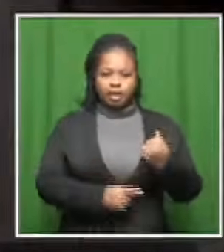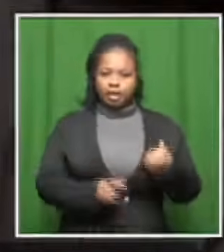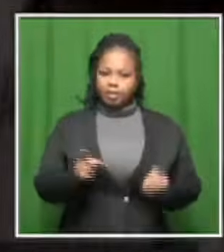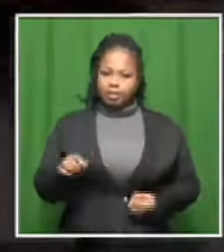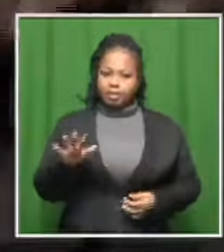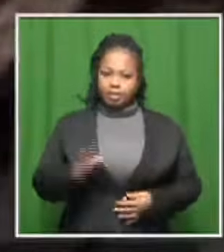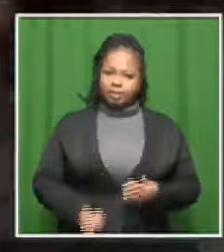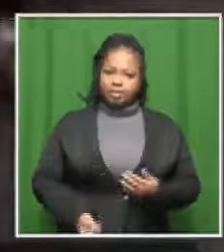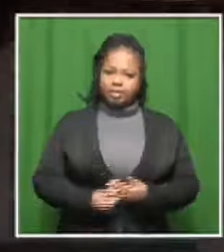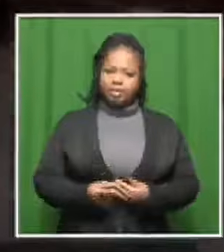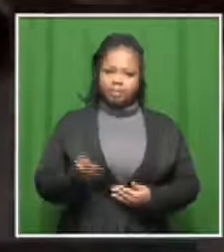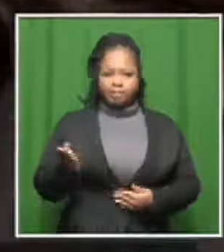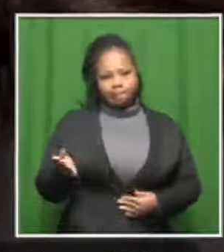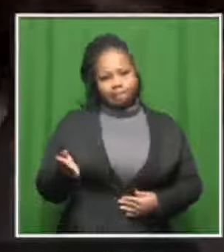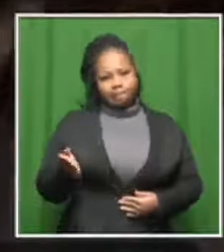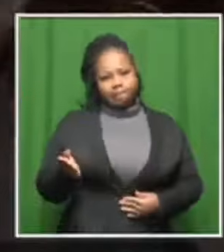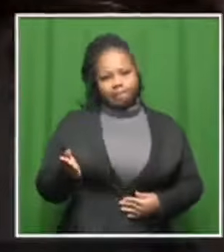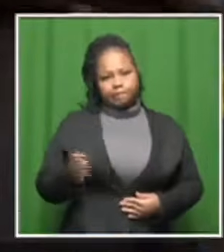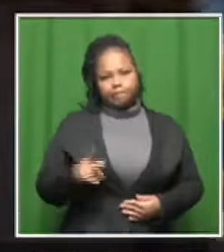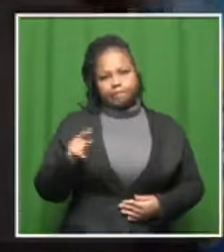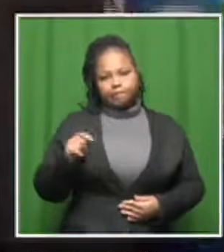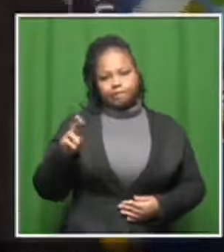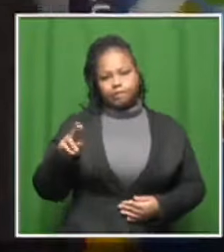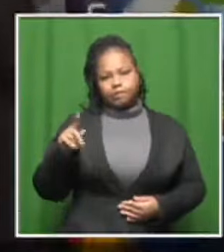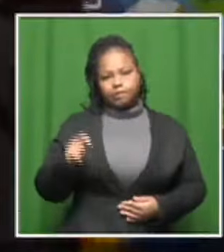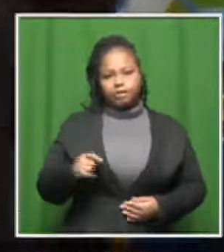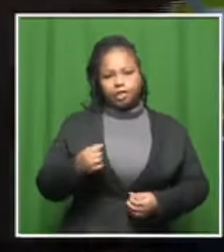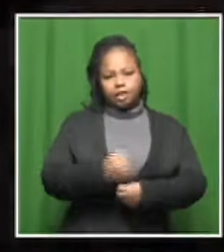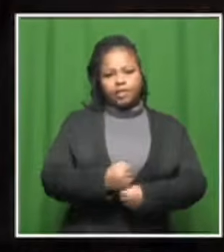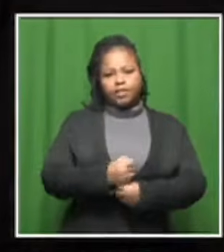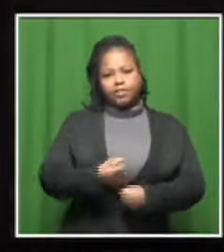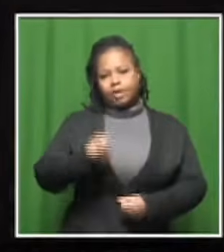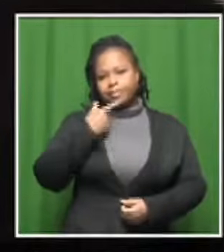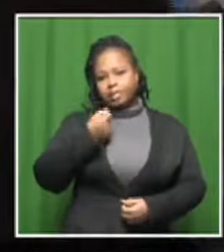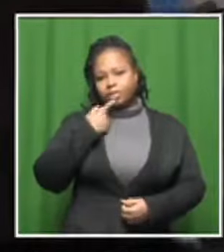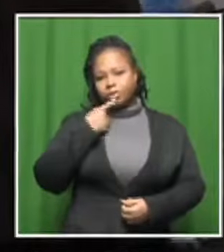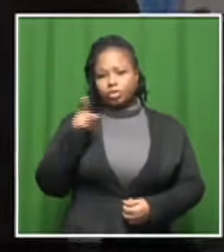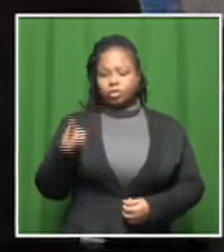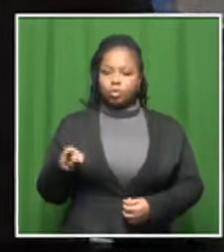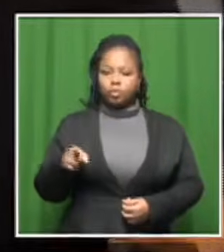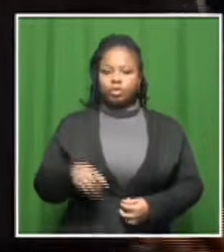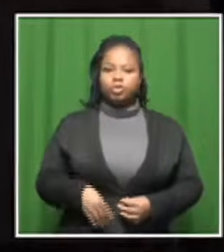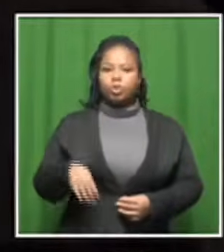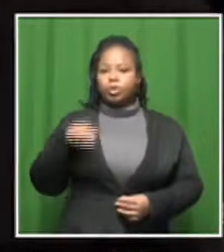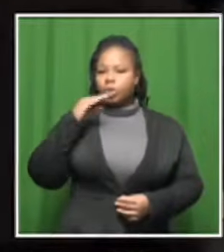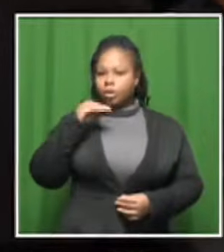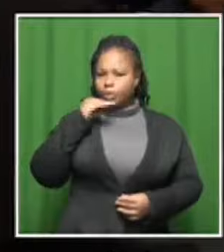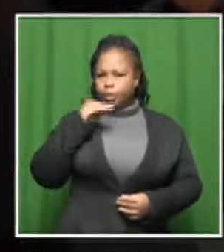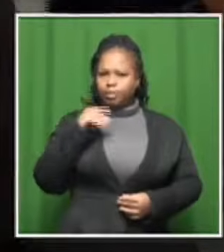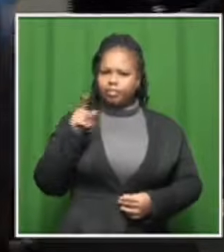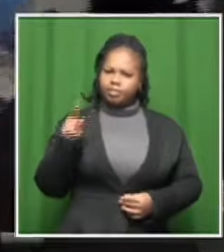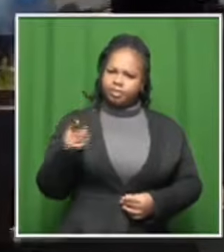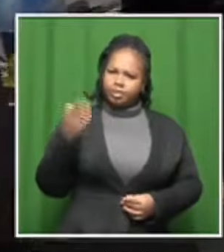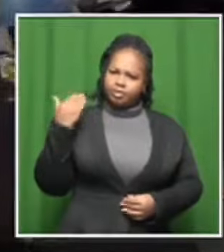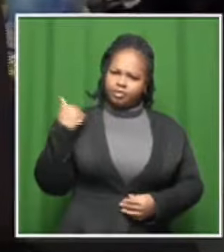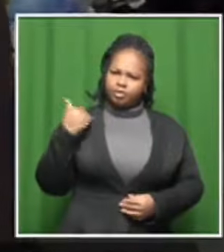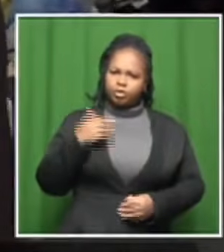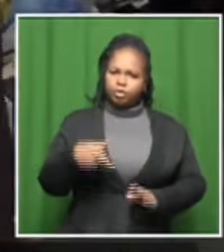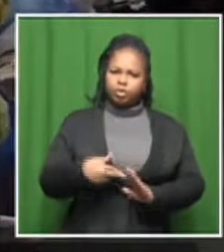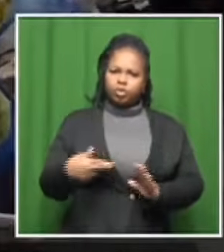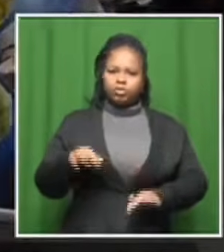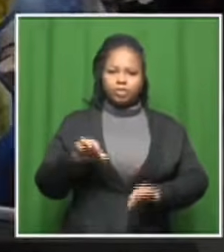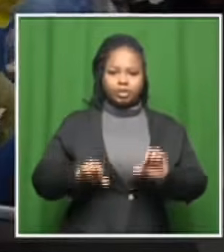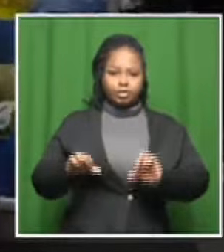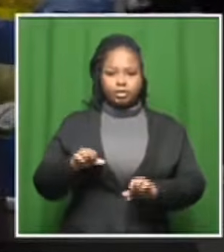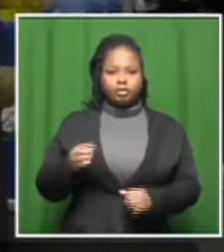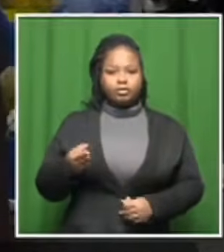here. It's TUT's pharmaceutical science. So it's Cannabis and Hemp Hub. We were looking at the role of science, but the fusion